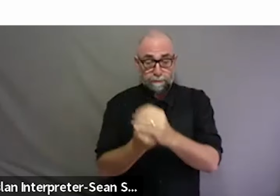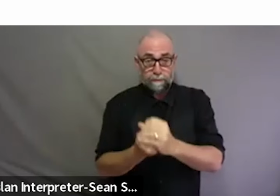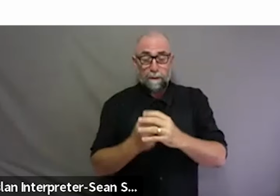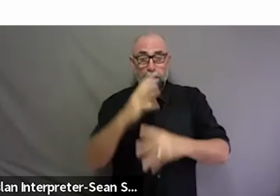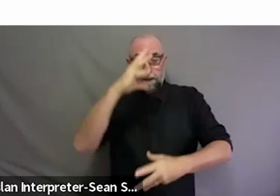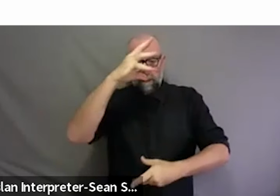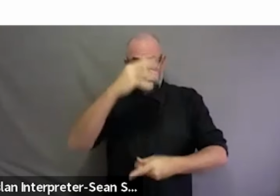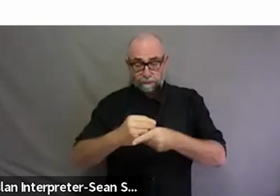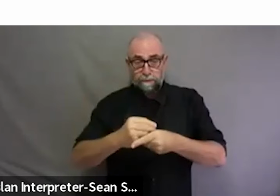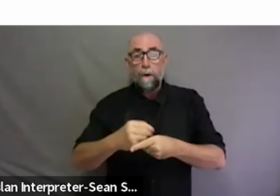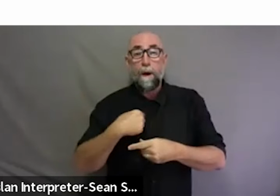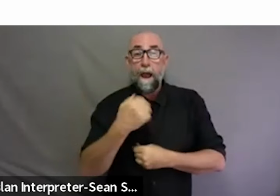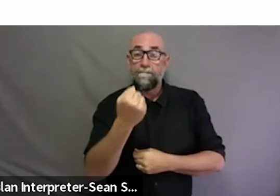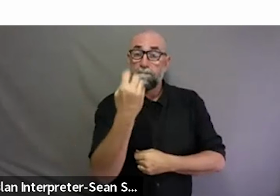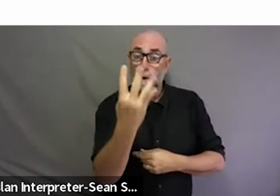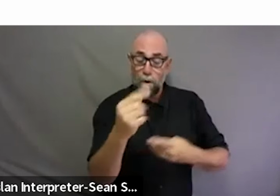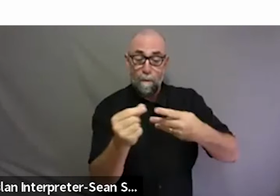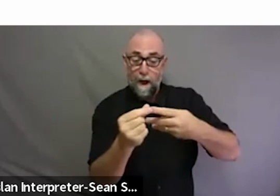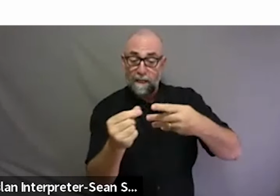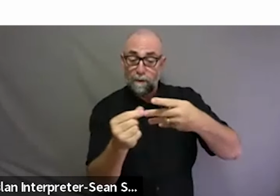four key themes that emerged: